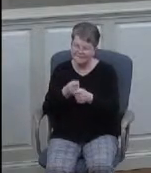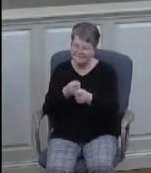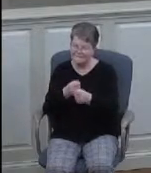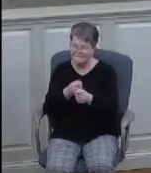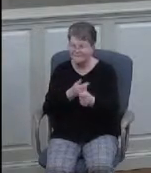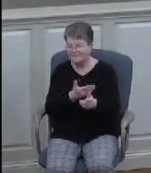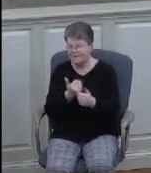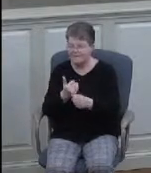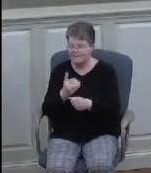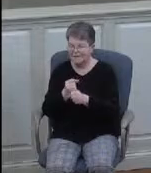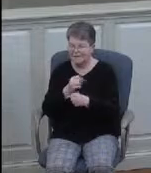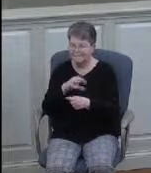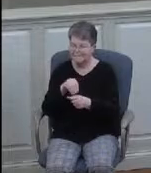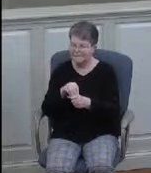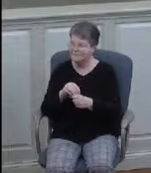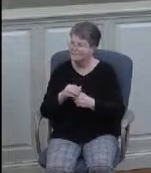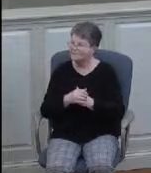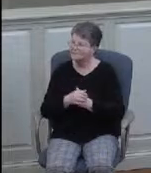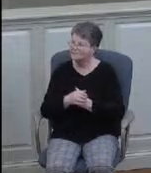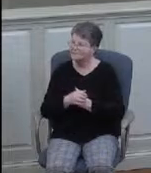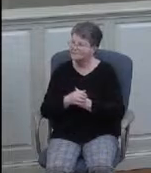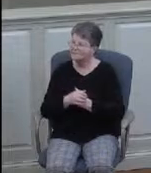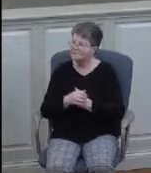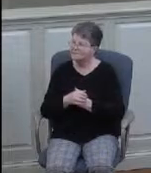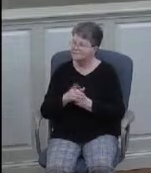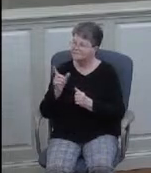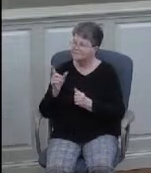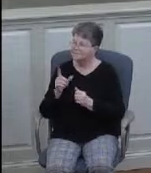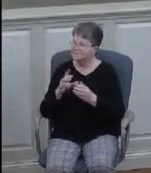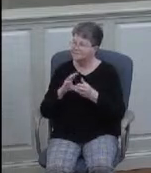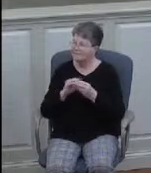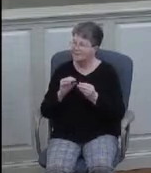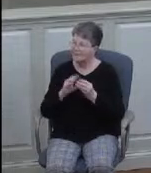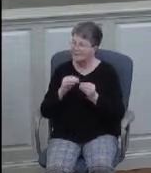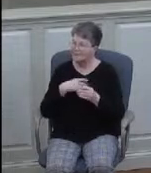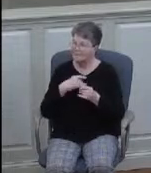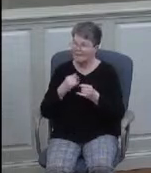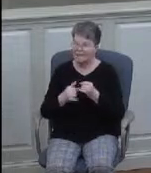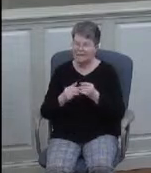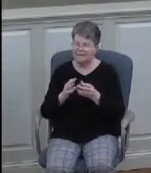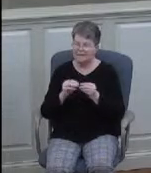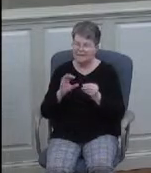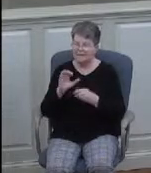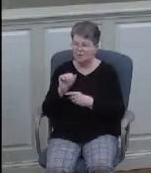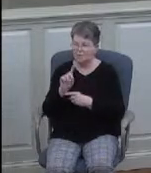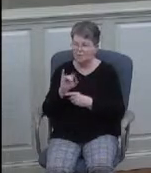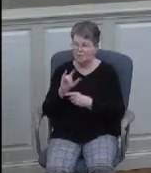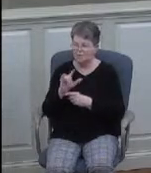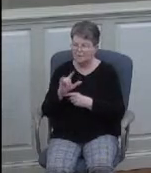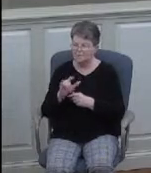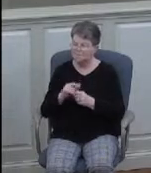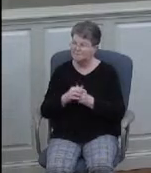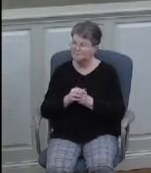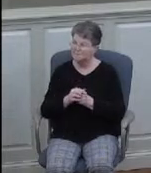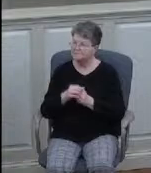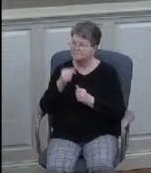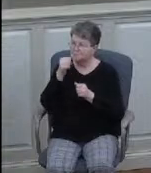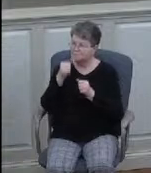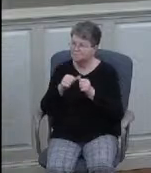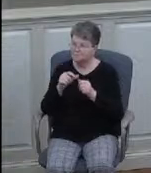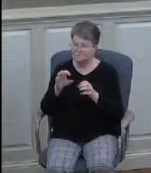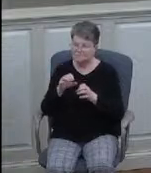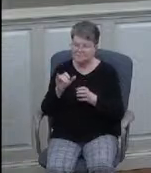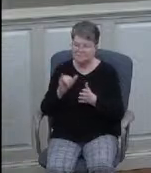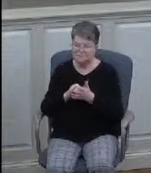So. The only comment I was going to make, my last comment actually, was I remember when we did this for the parks